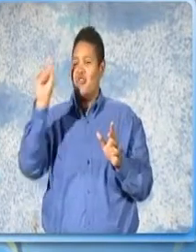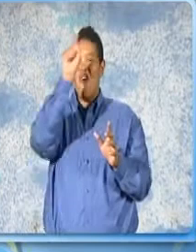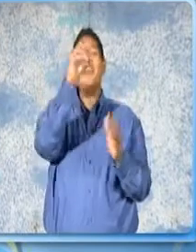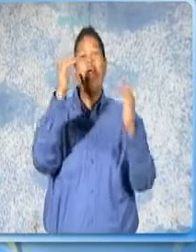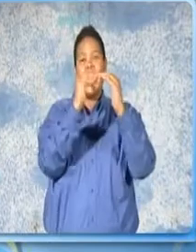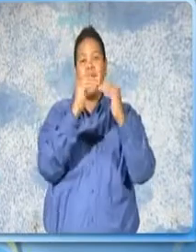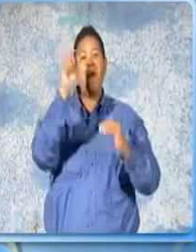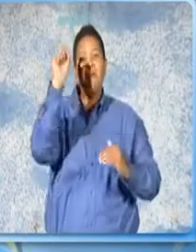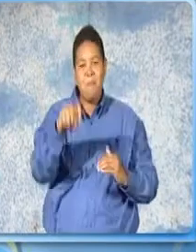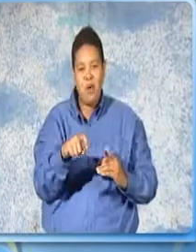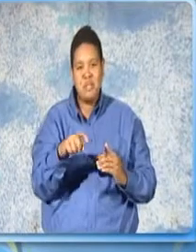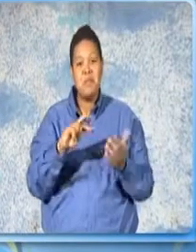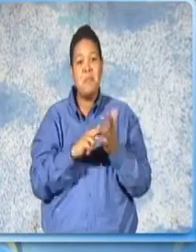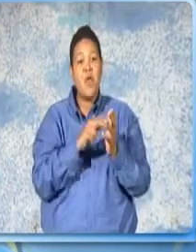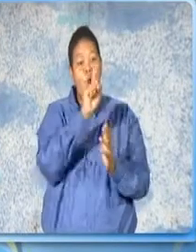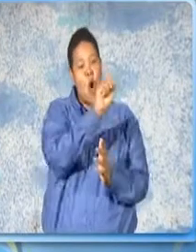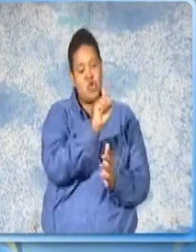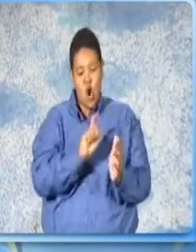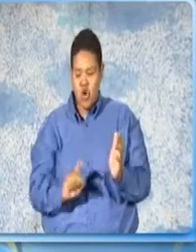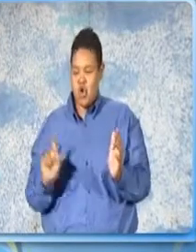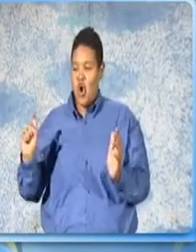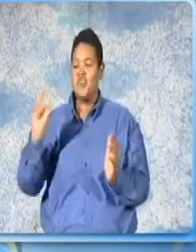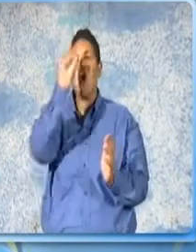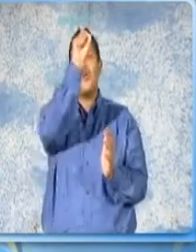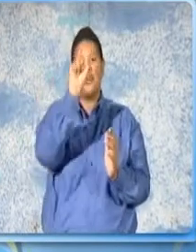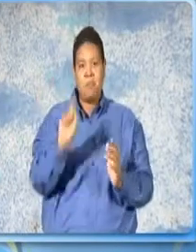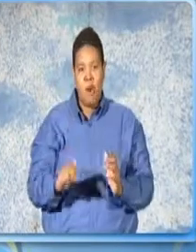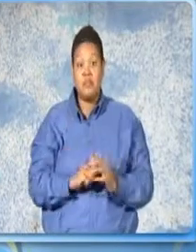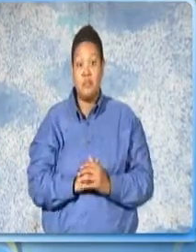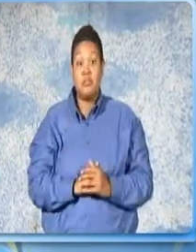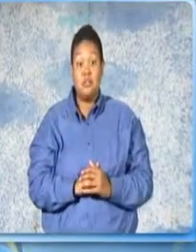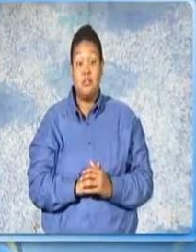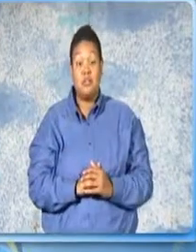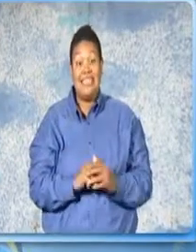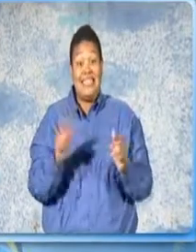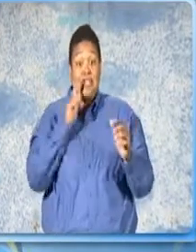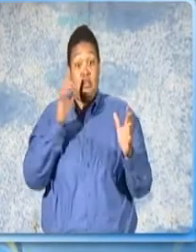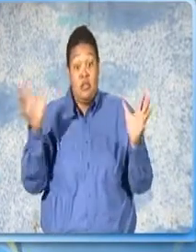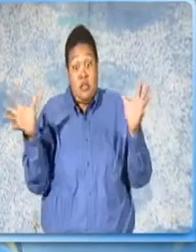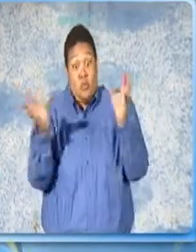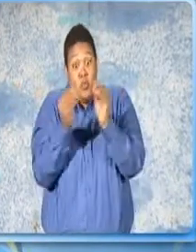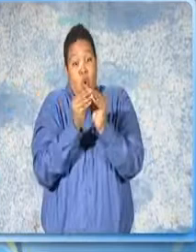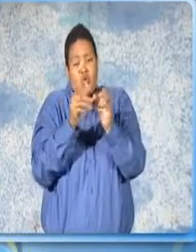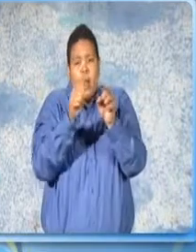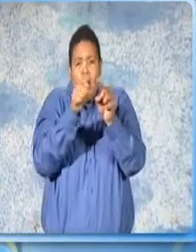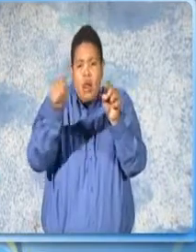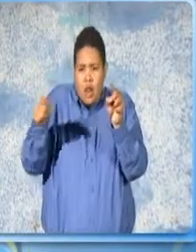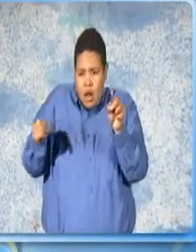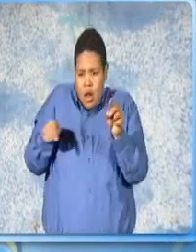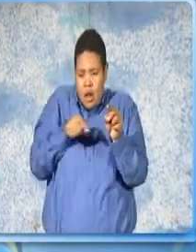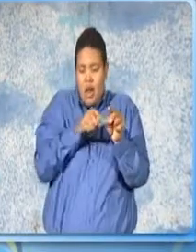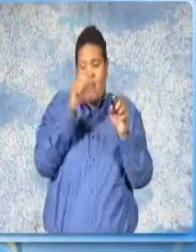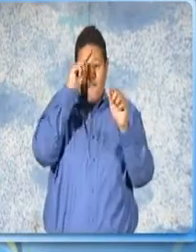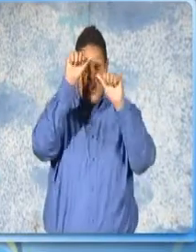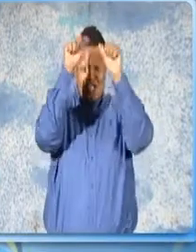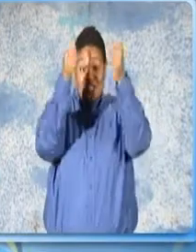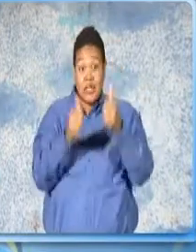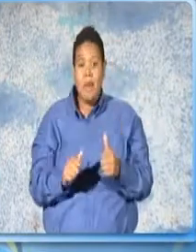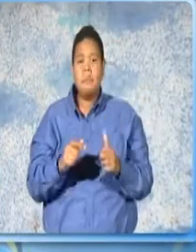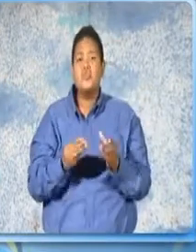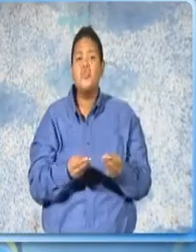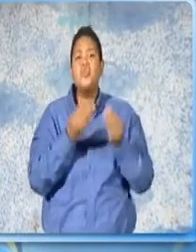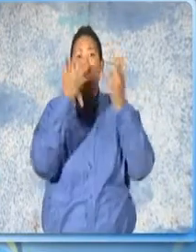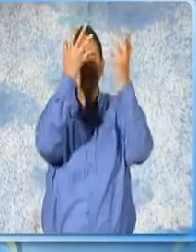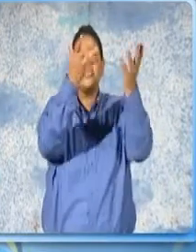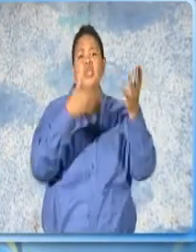therefore measure 100 meters each. The perimeter, being the total distance around the shape, suggests